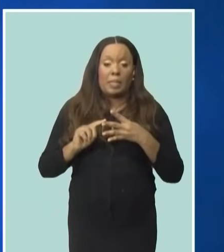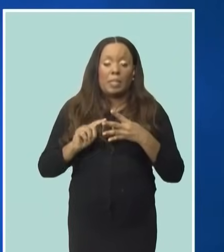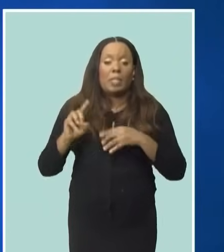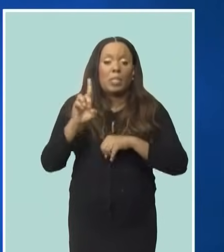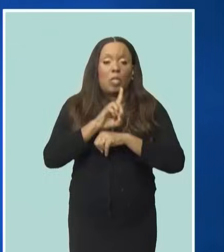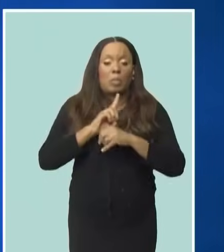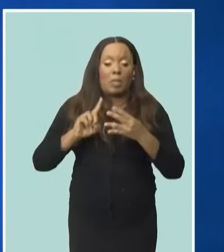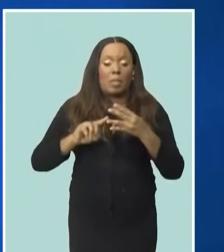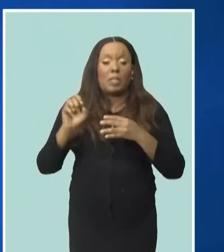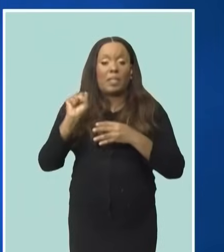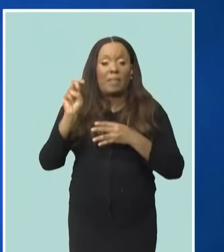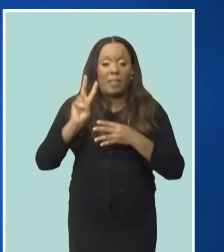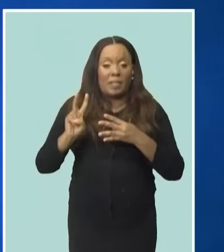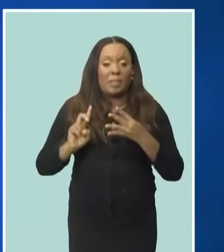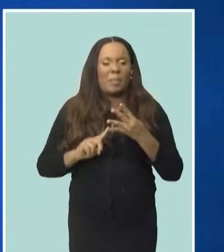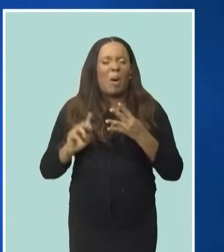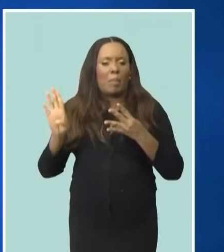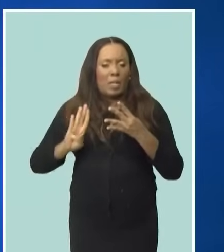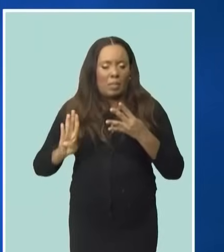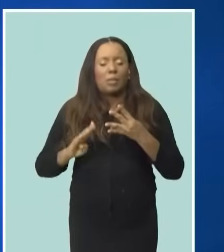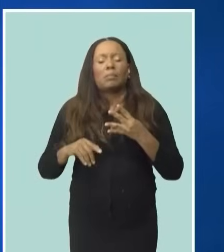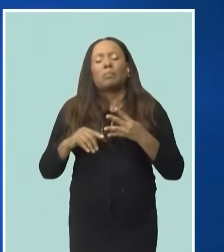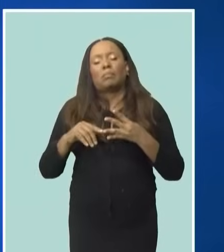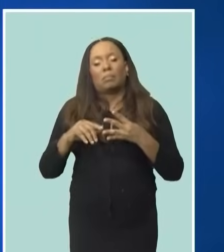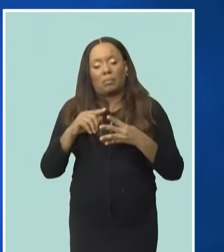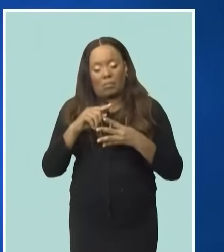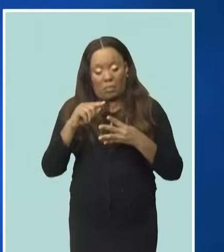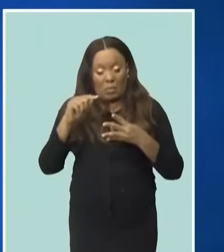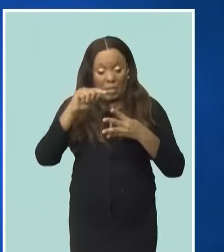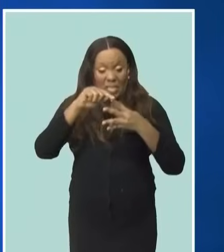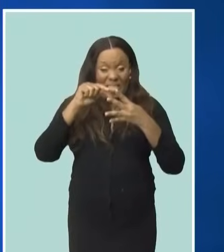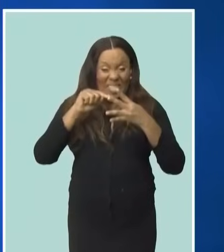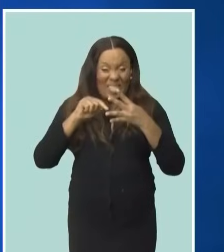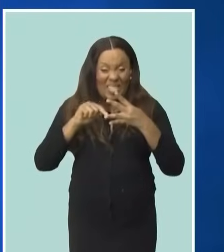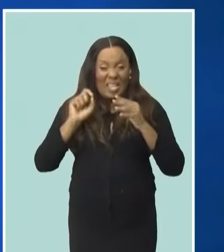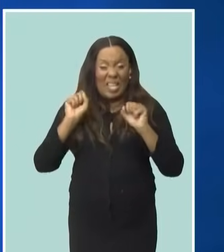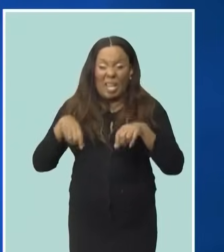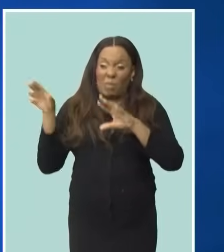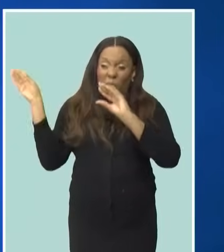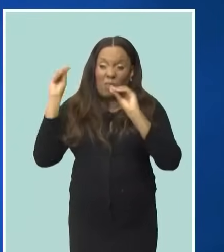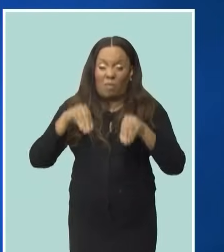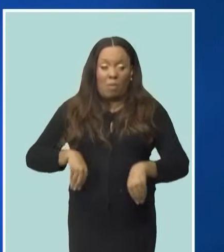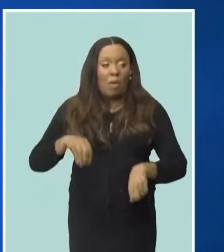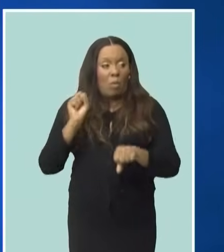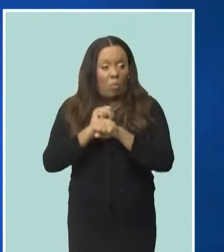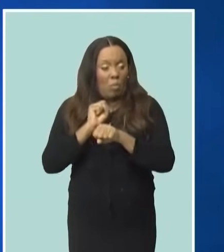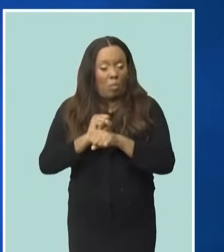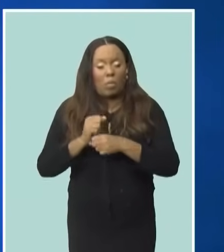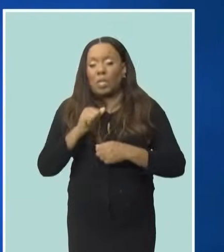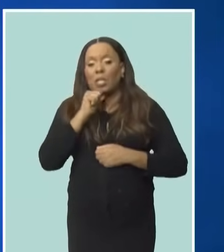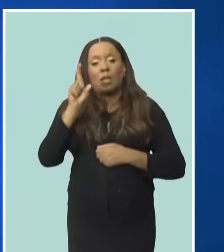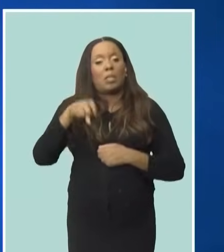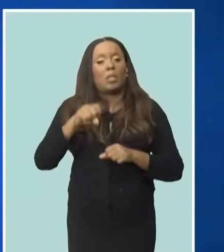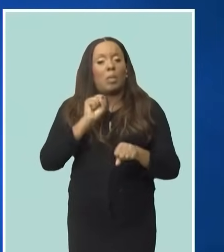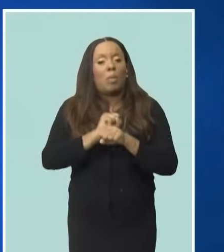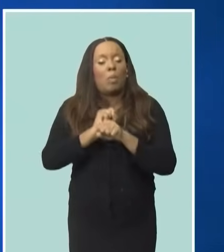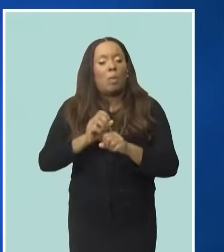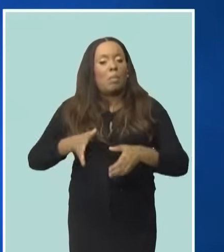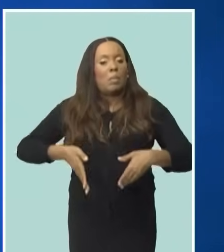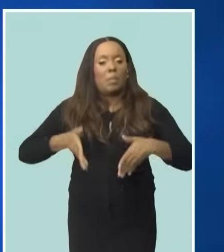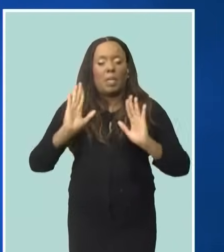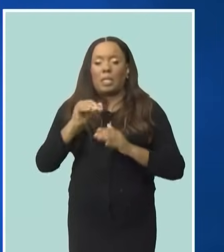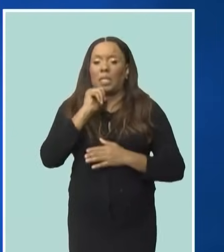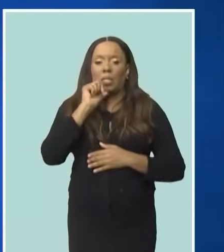Barbados to live indefinitely if they so desire, and to work without the need for a work permit. And